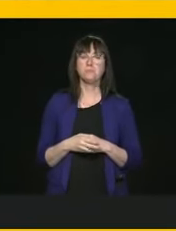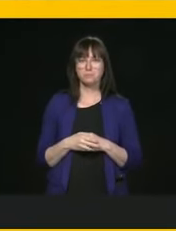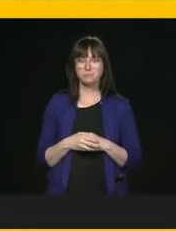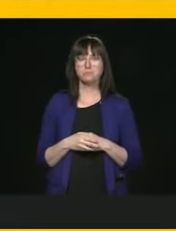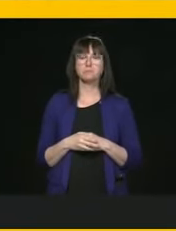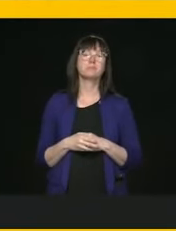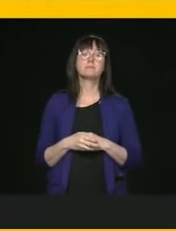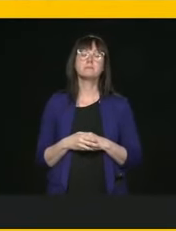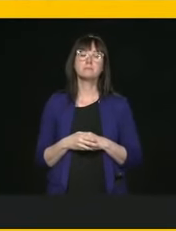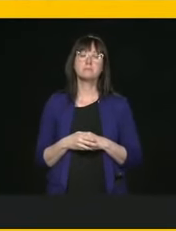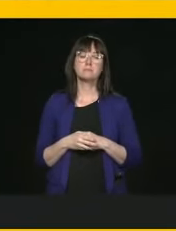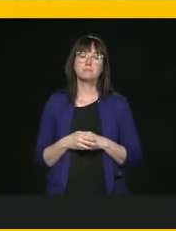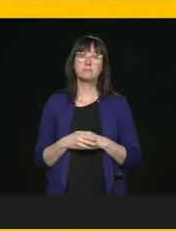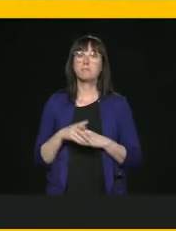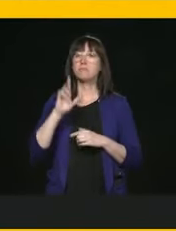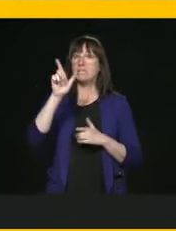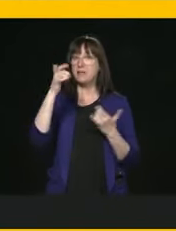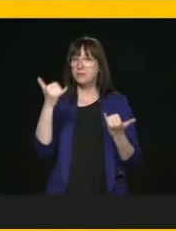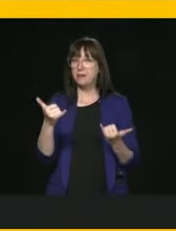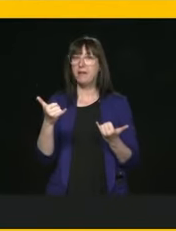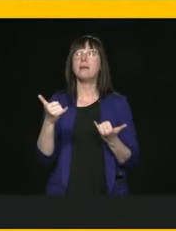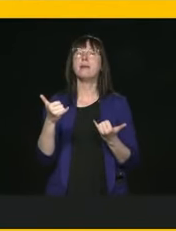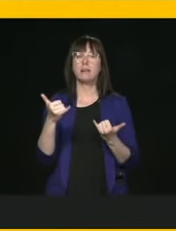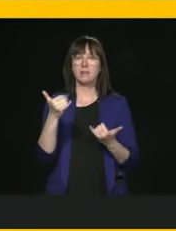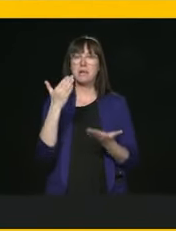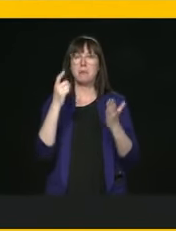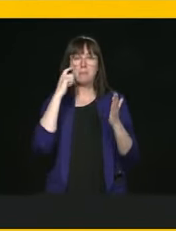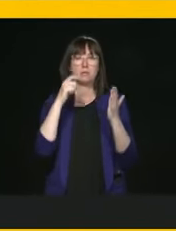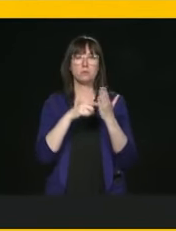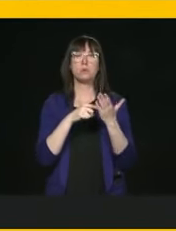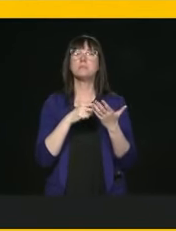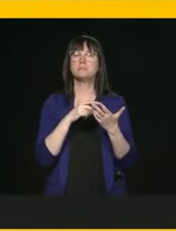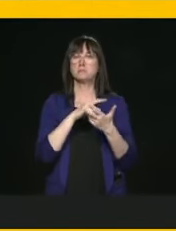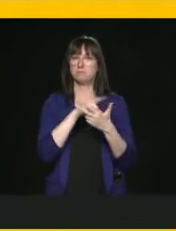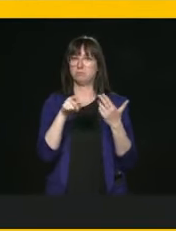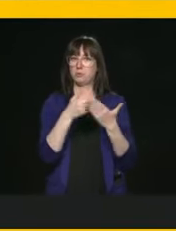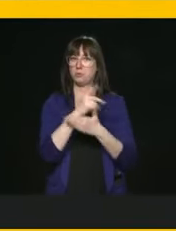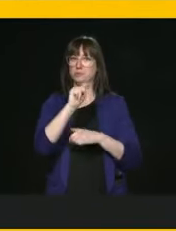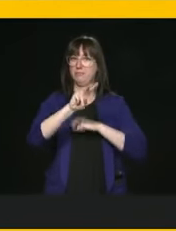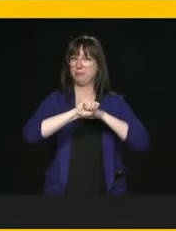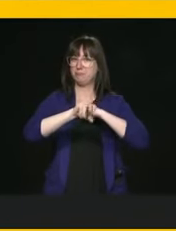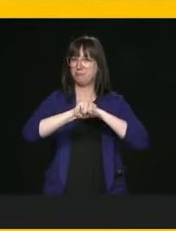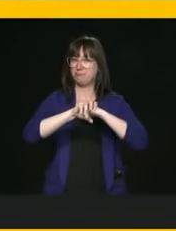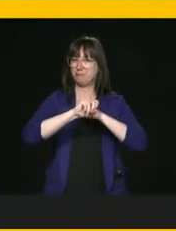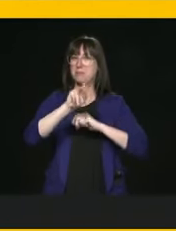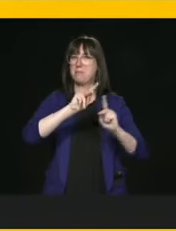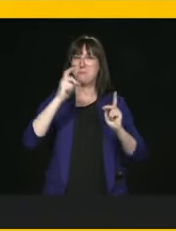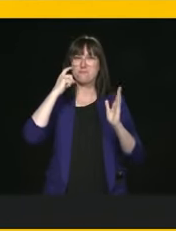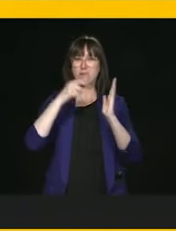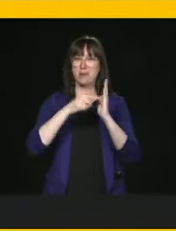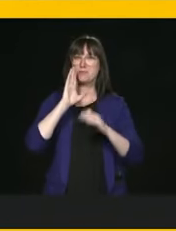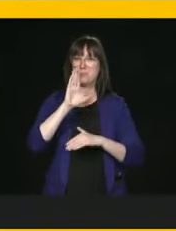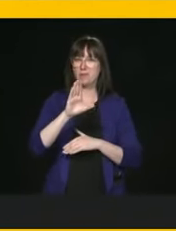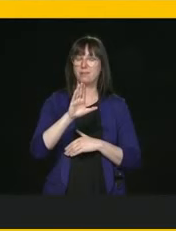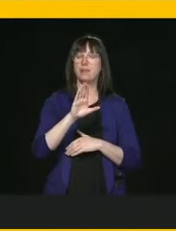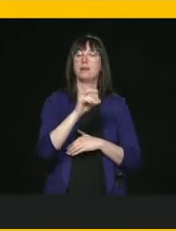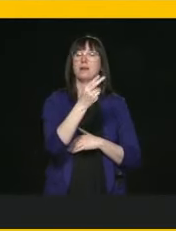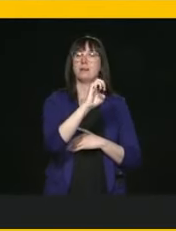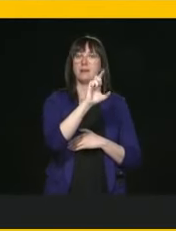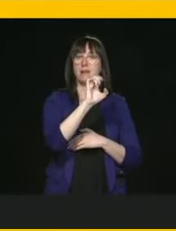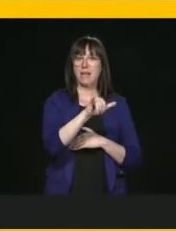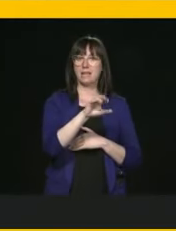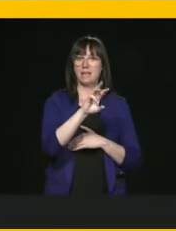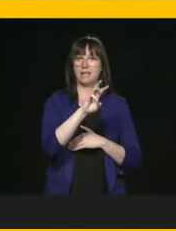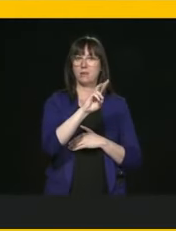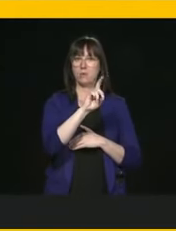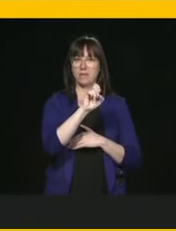Later today, you may see ads showing people that you know, like Laurent de Vernier-Tardif, David